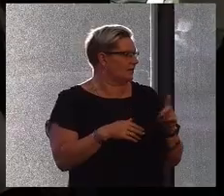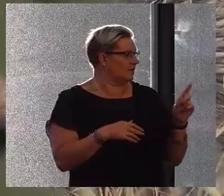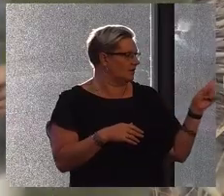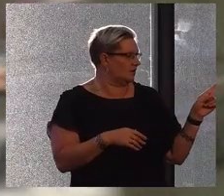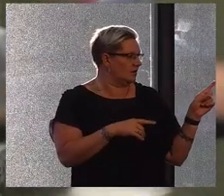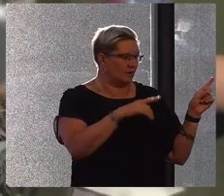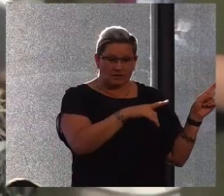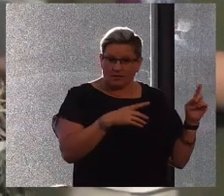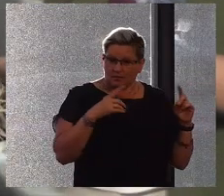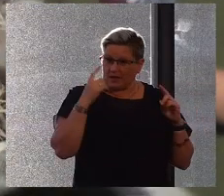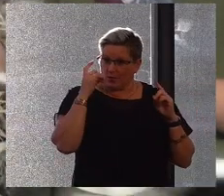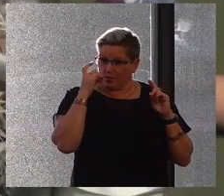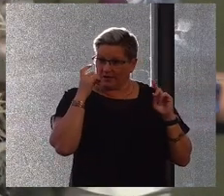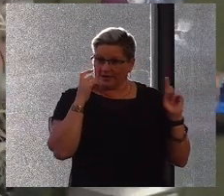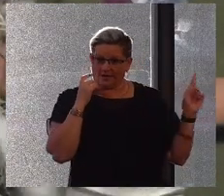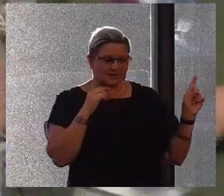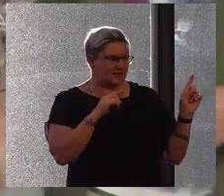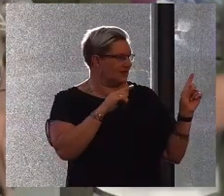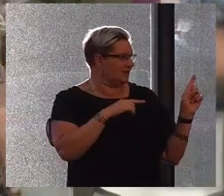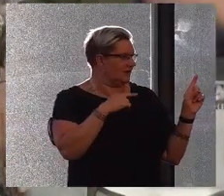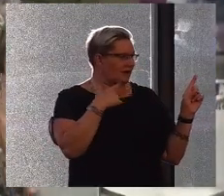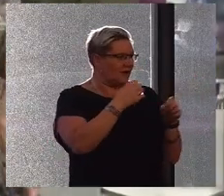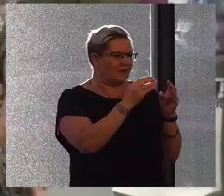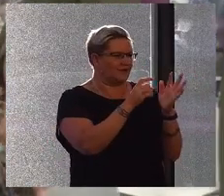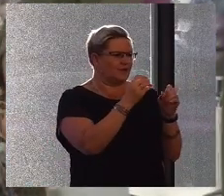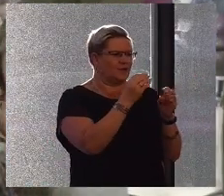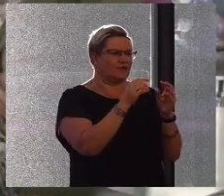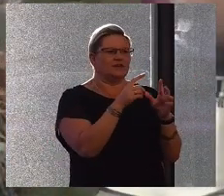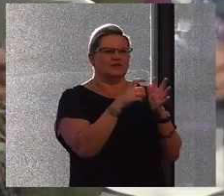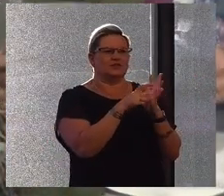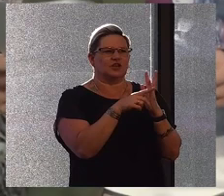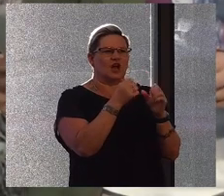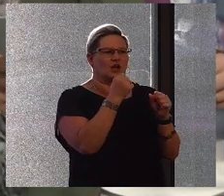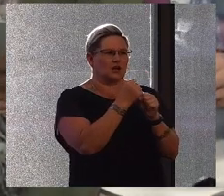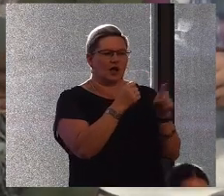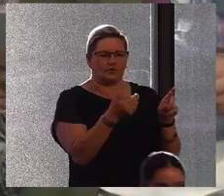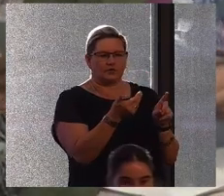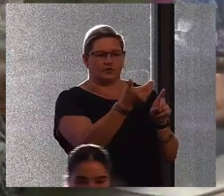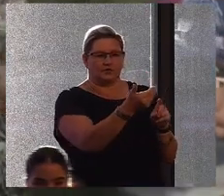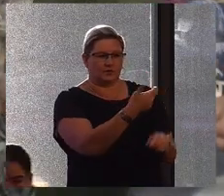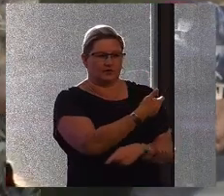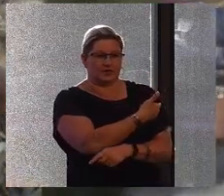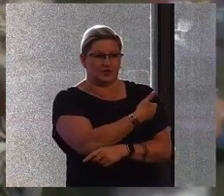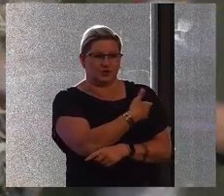Be worried, ladies. Yes. Potentially, Doug, you may have to wear the Swiftie shirt too.